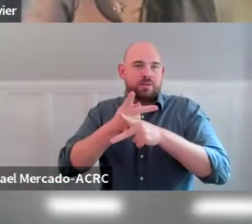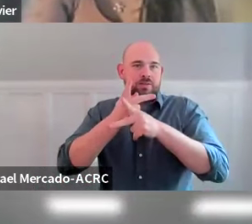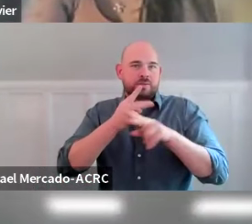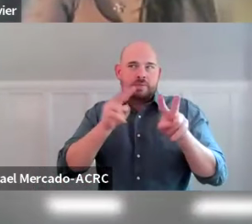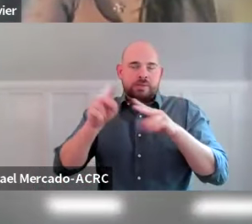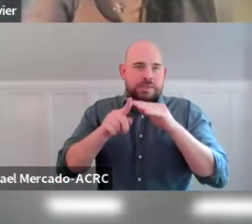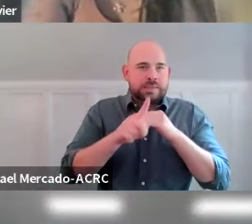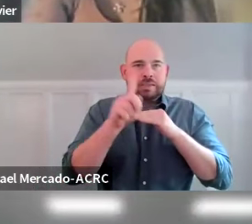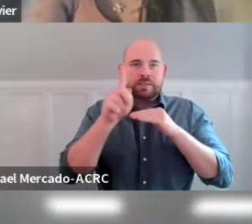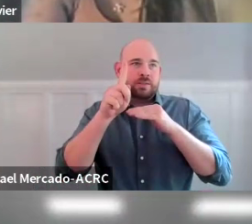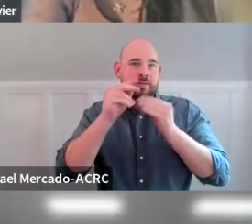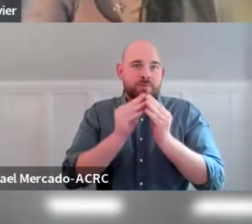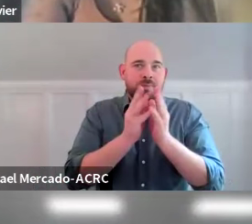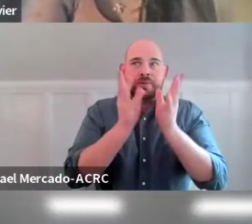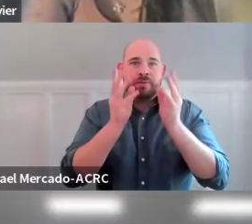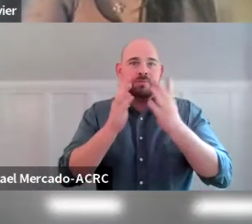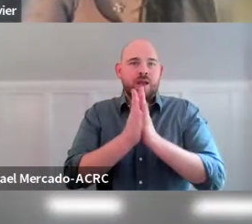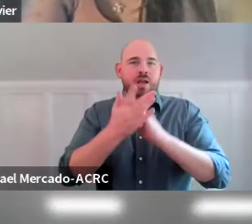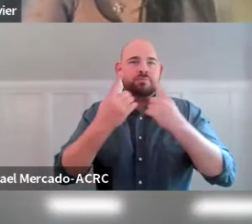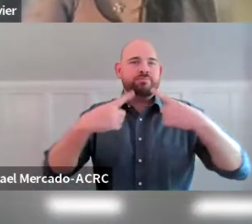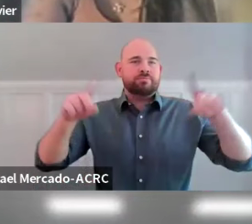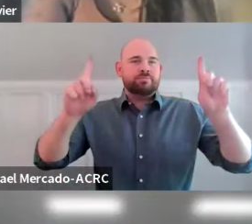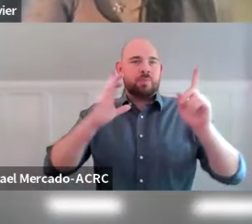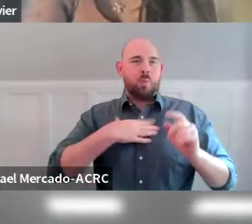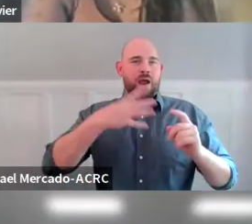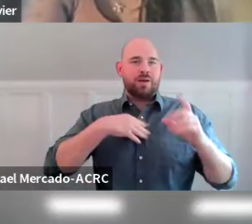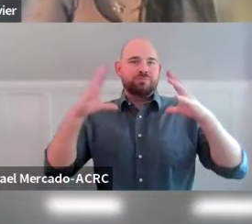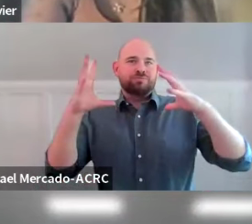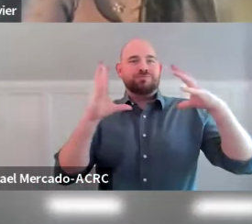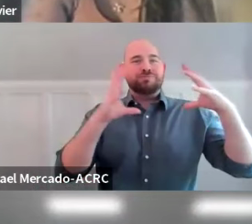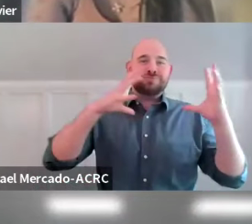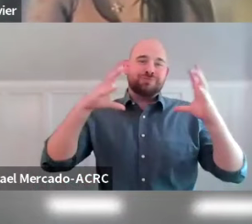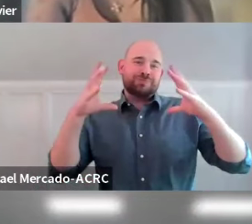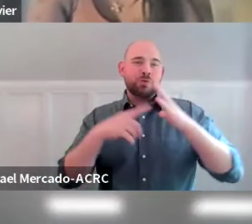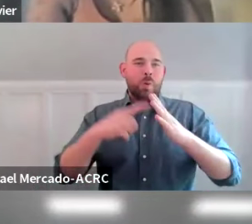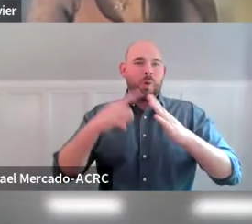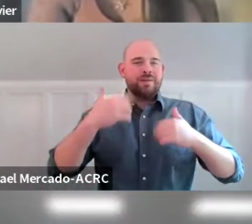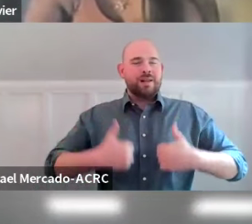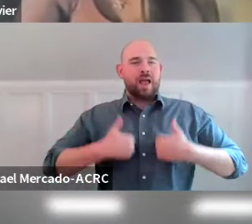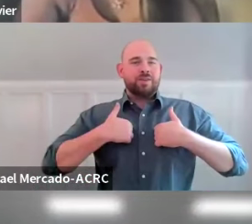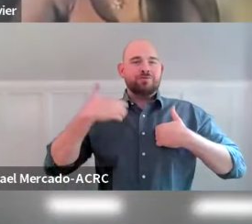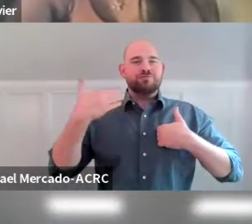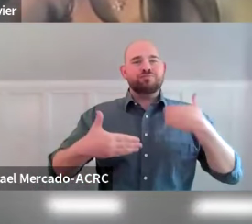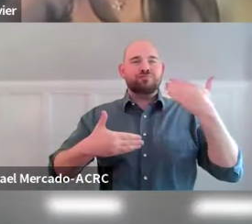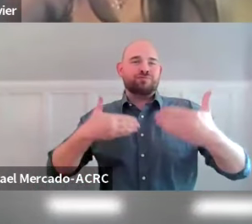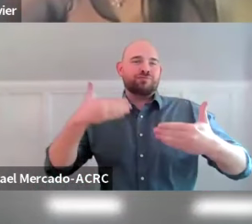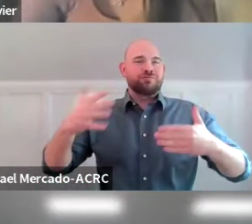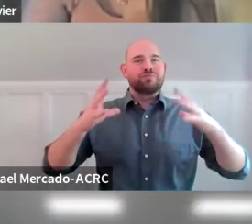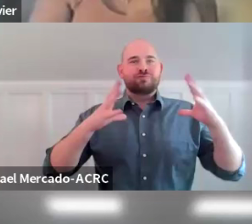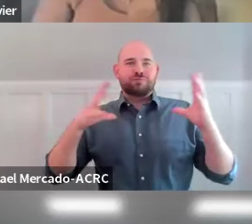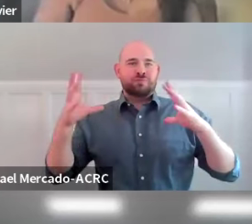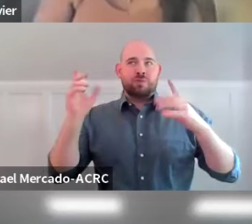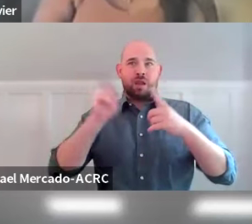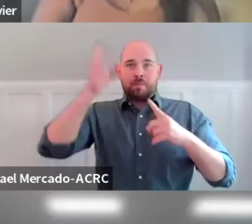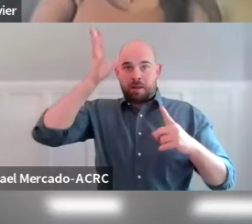the dandelions starting to come up, and it's like the dandelions hesitant and careful until finally it can sprout and